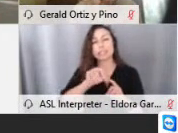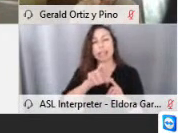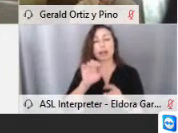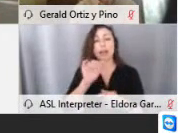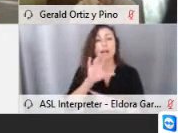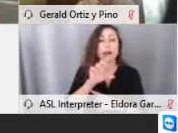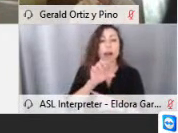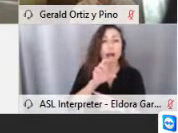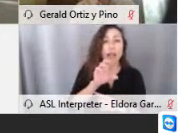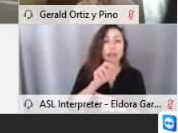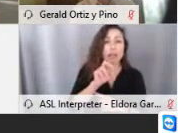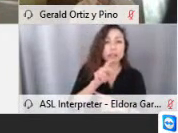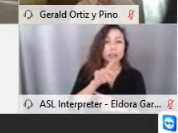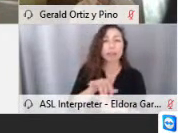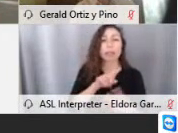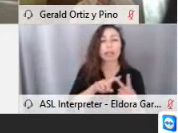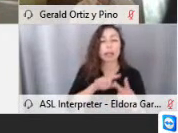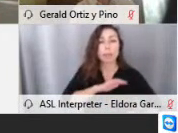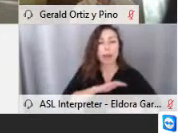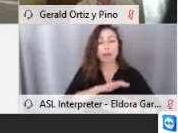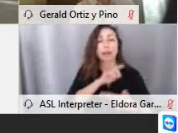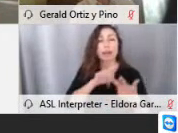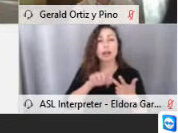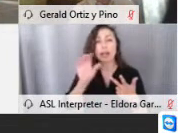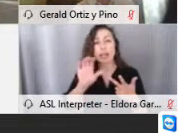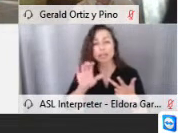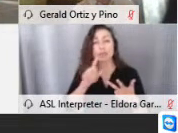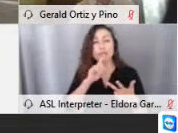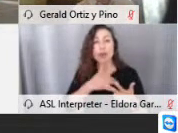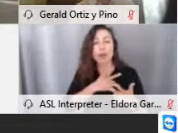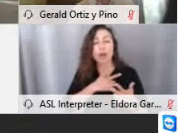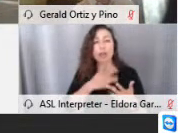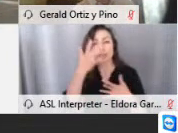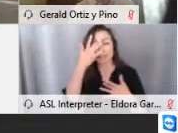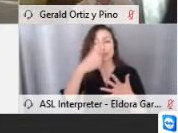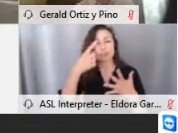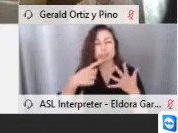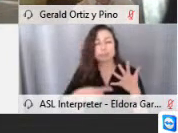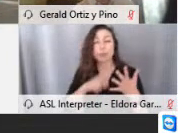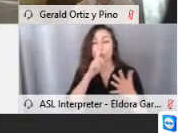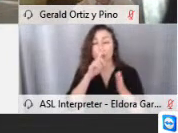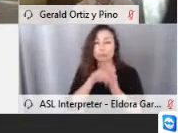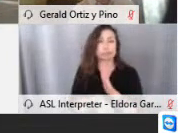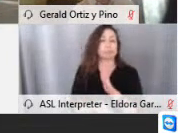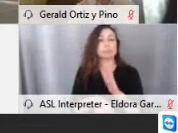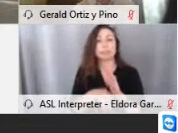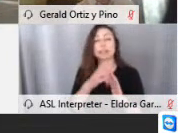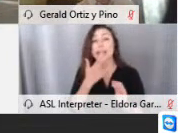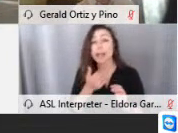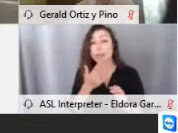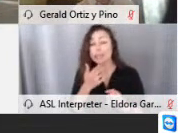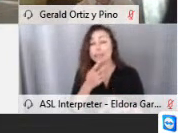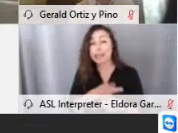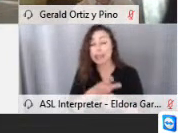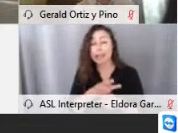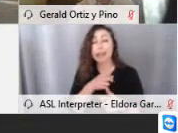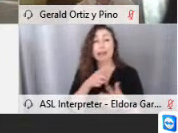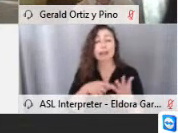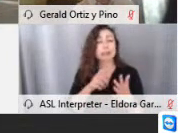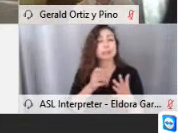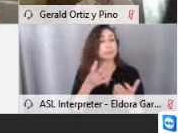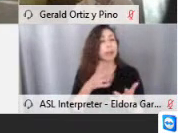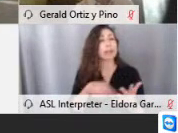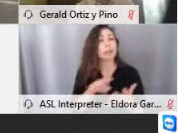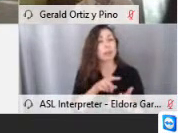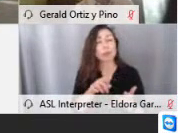colonoscopy, mammography, cholesterol screenings for heart disease and the like, have really dropped off as well. Diabetes care and keeping diabetes